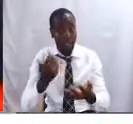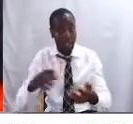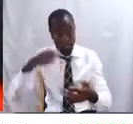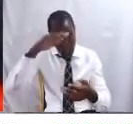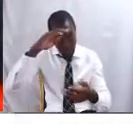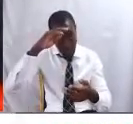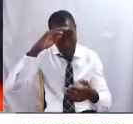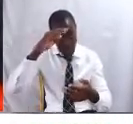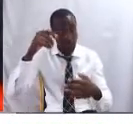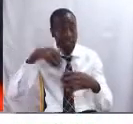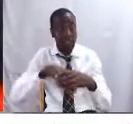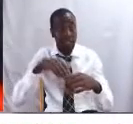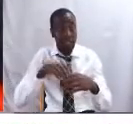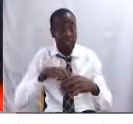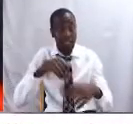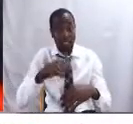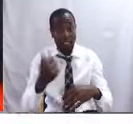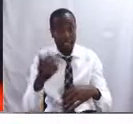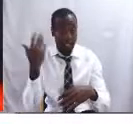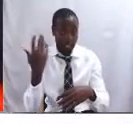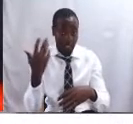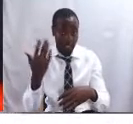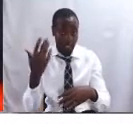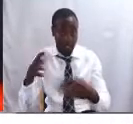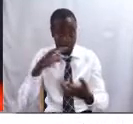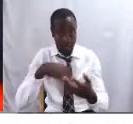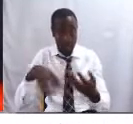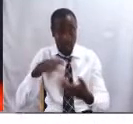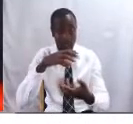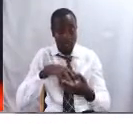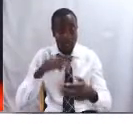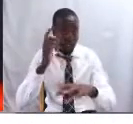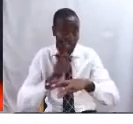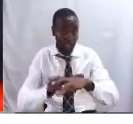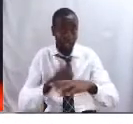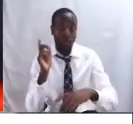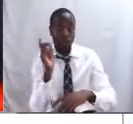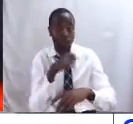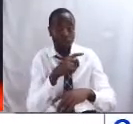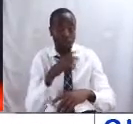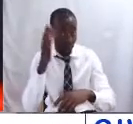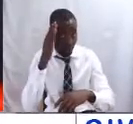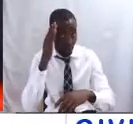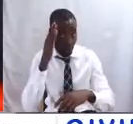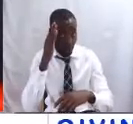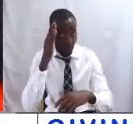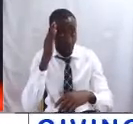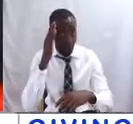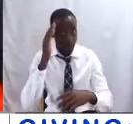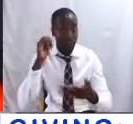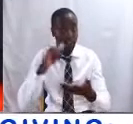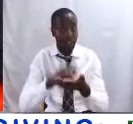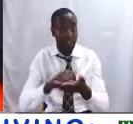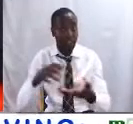alcohol inside. He will bring other things in the mix. By the time we are done is when we are realizing that